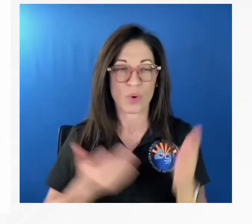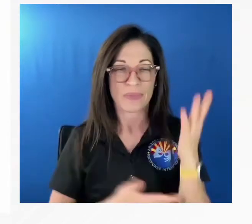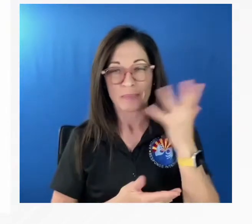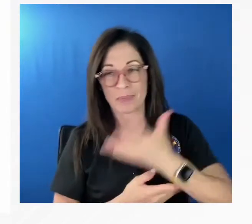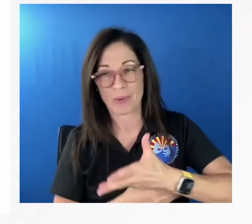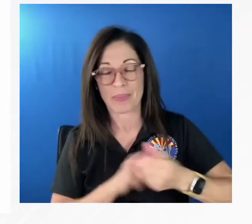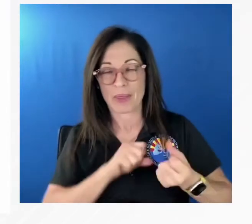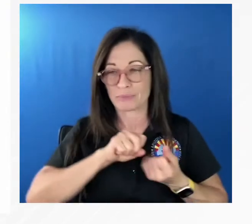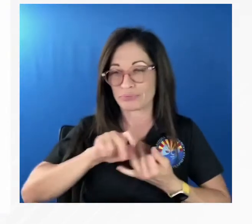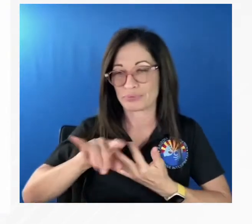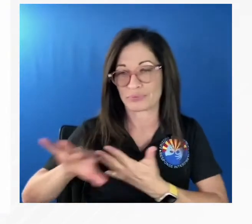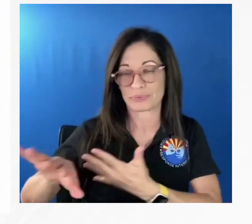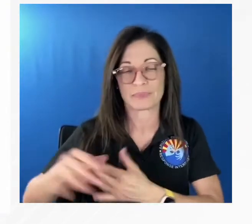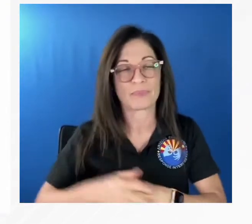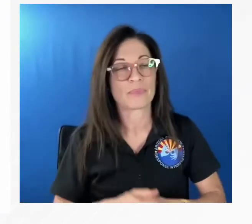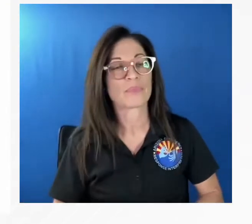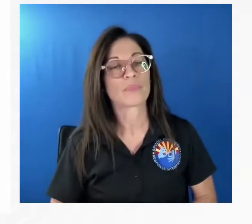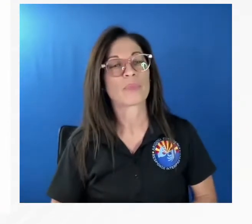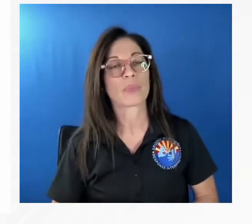And one more.